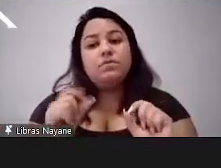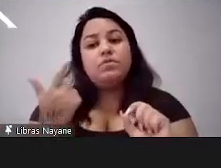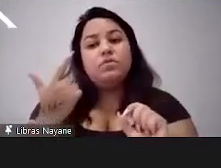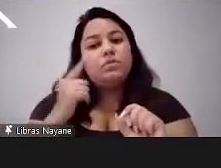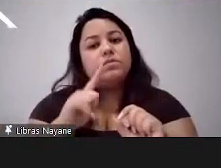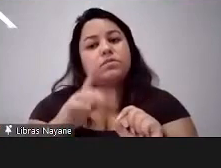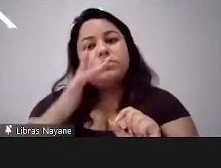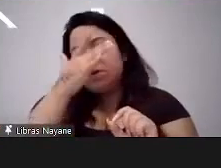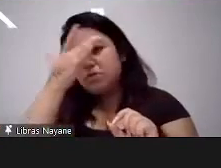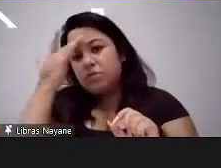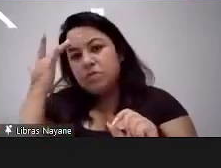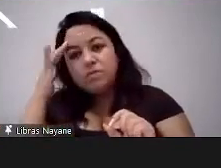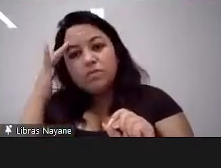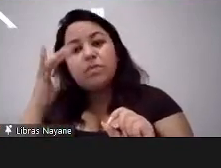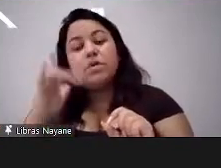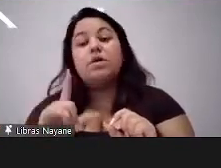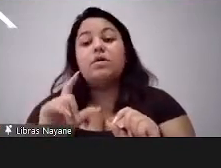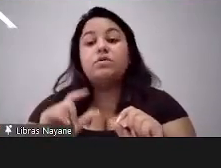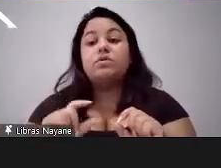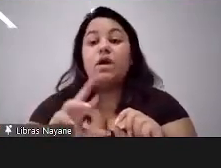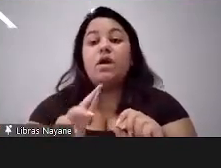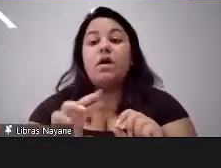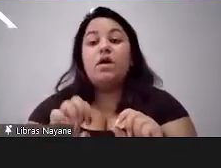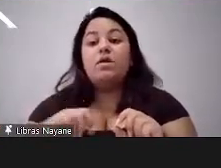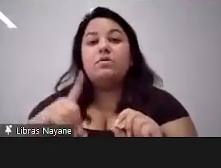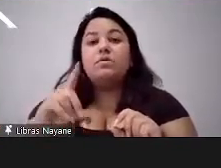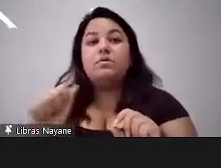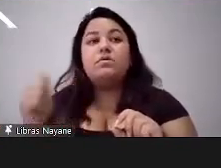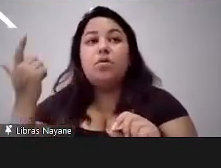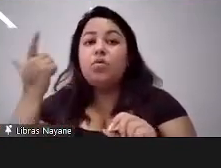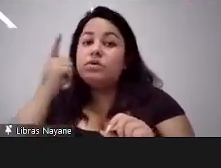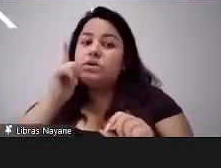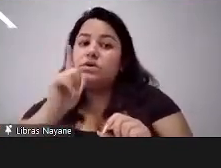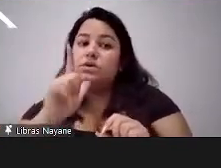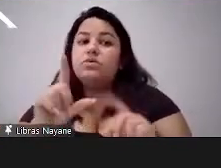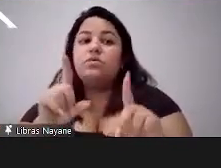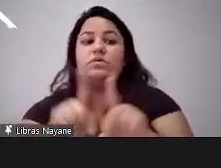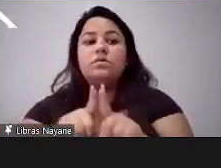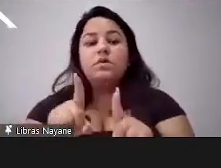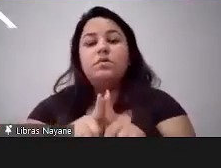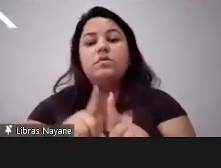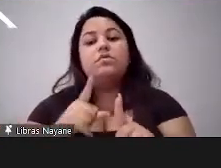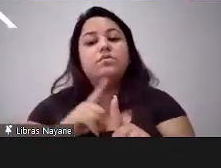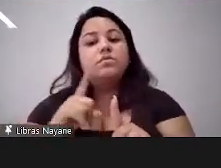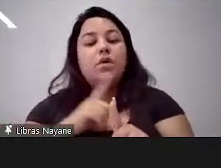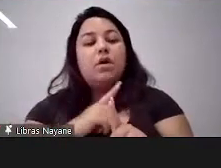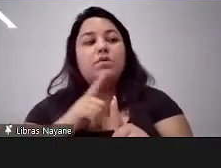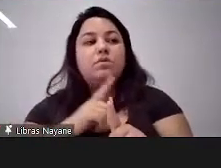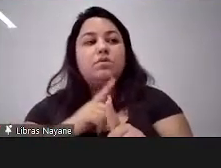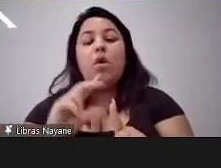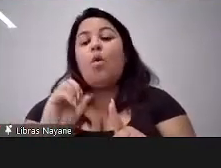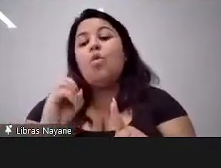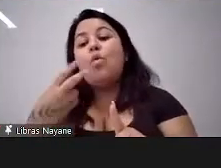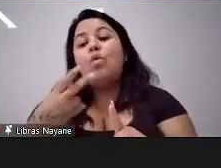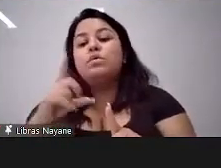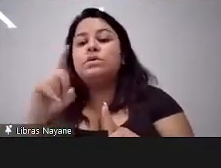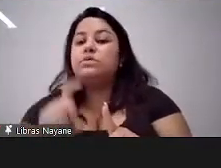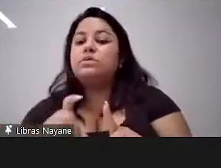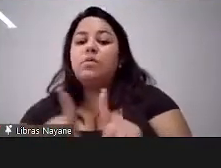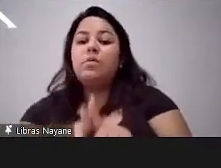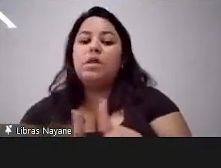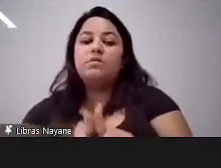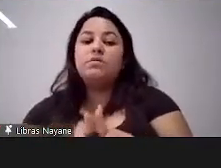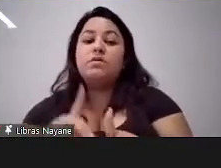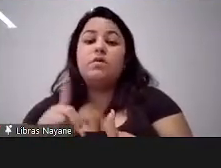7 minimum wage or more, and they are not able to use